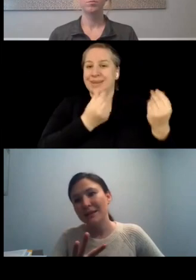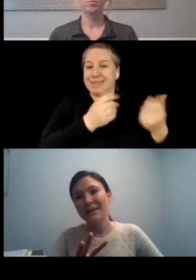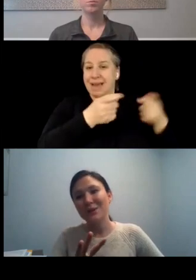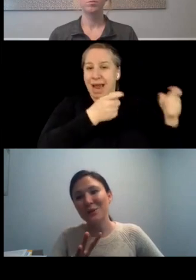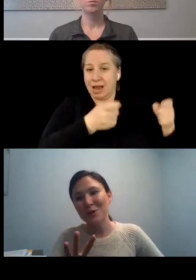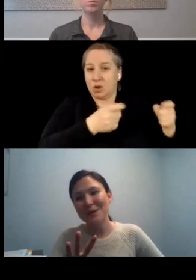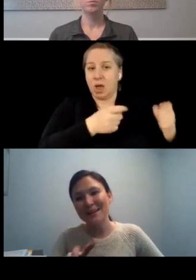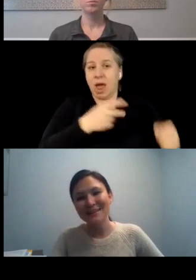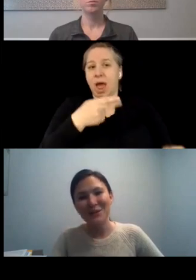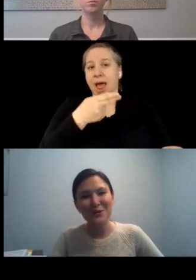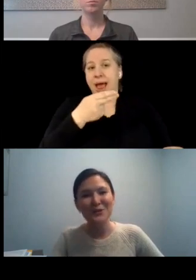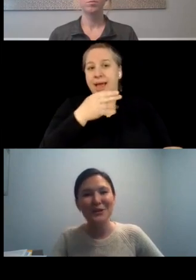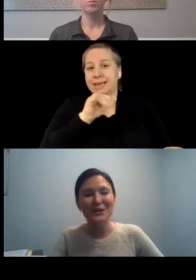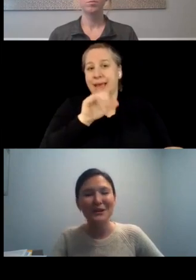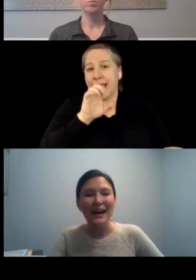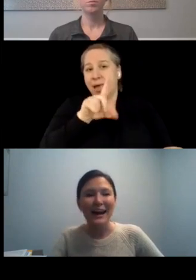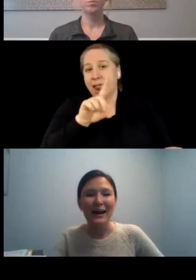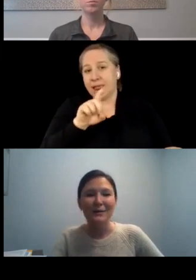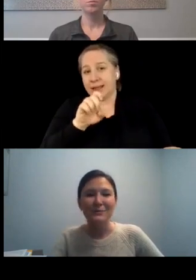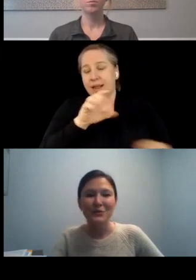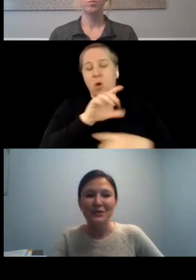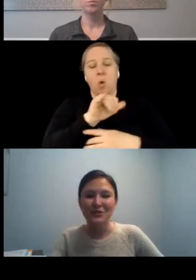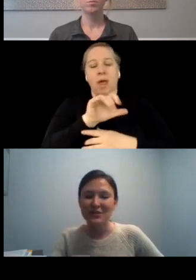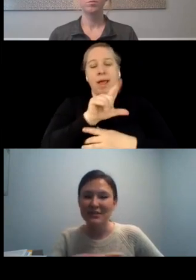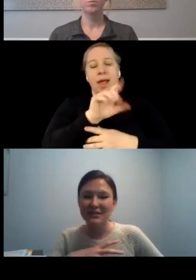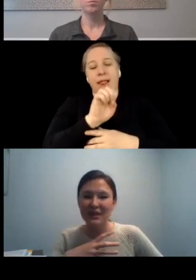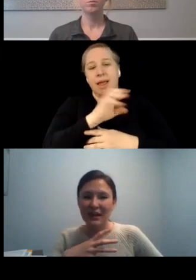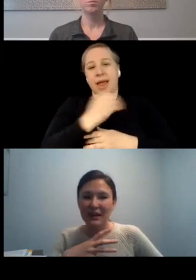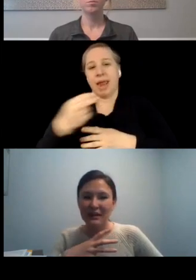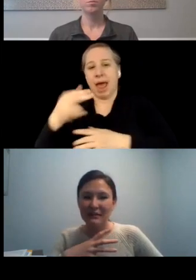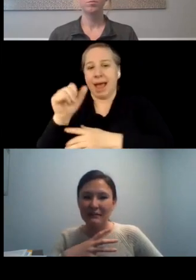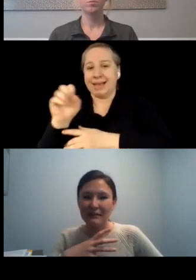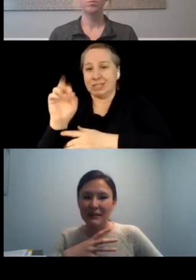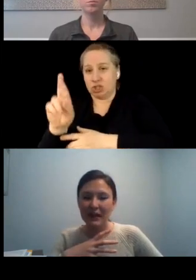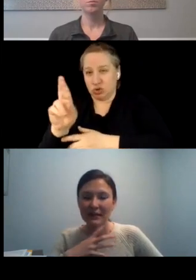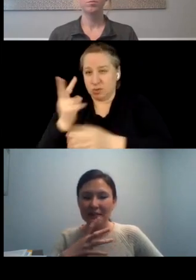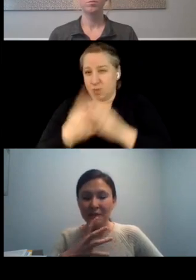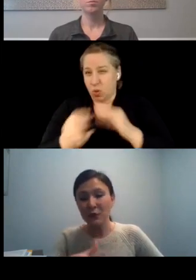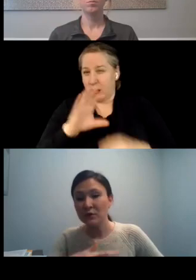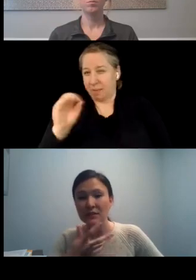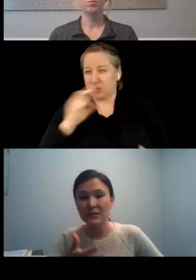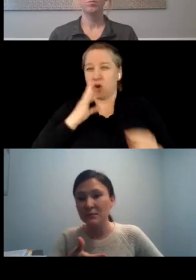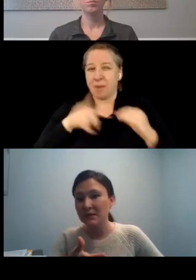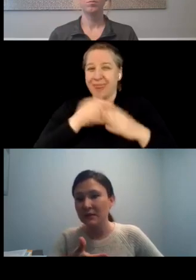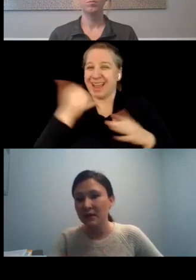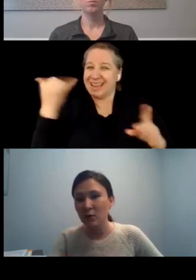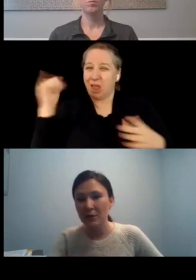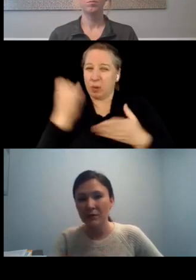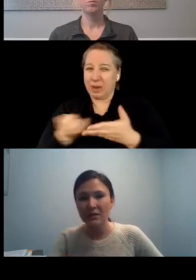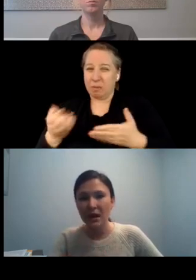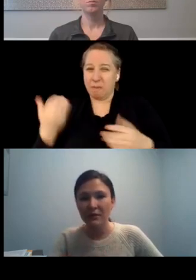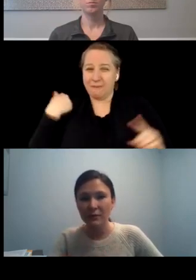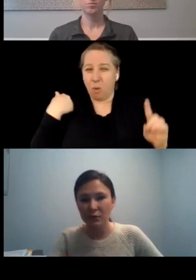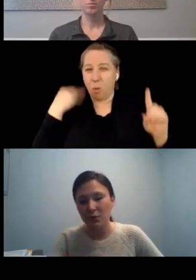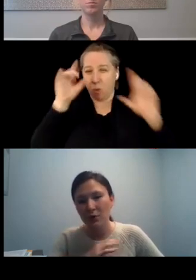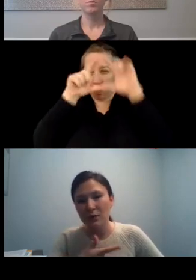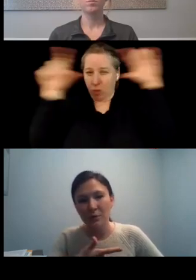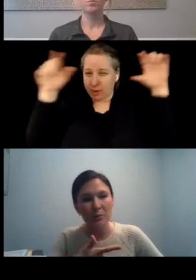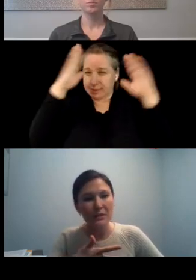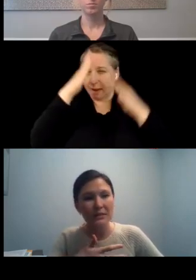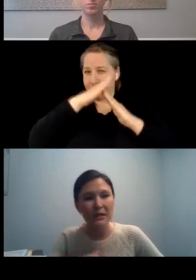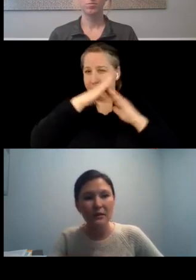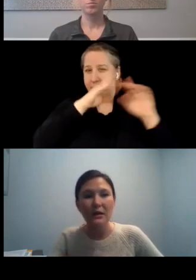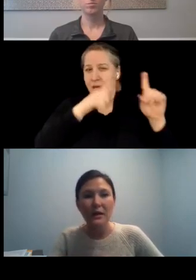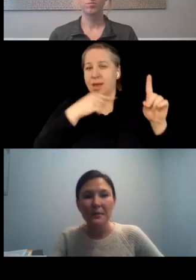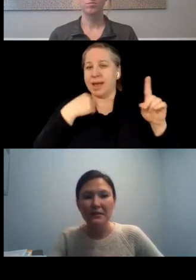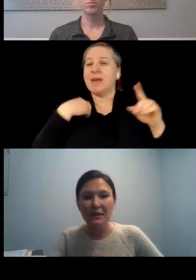I talked about that yellow equipment a little bit earlier. So there's just kind of different fuel systems that the equipment runs off of, which we'll go into a